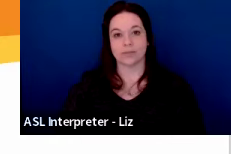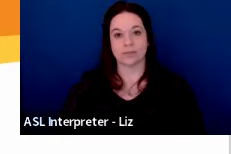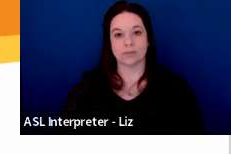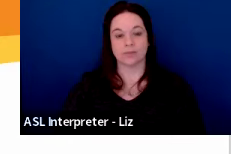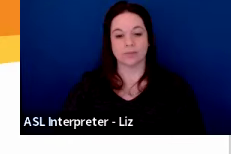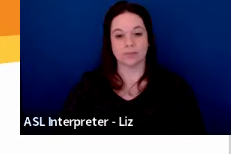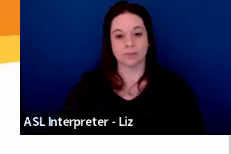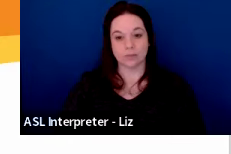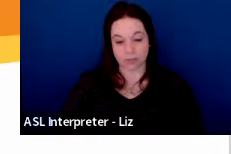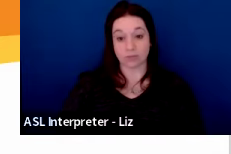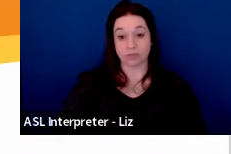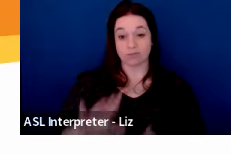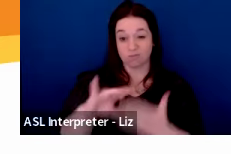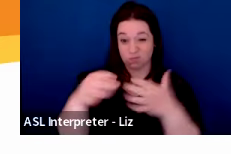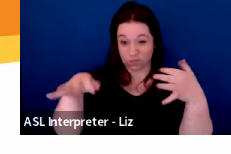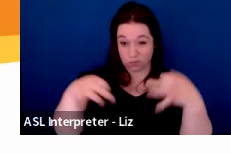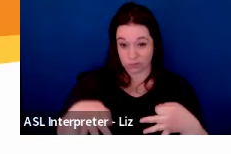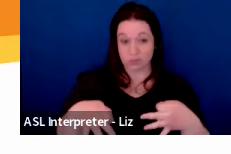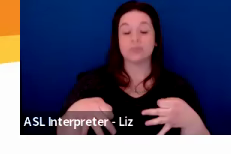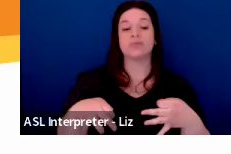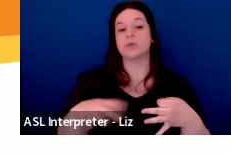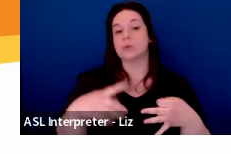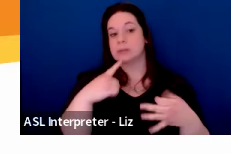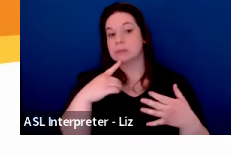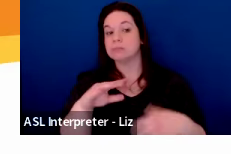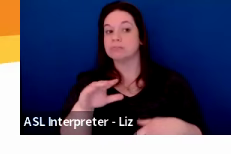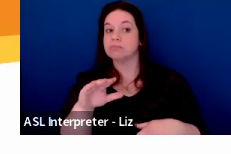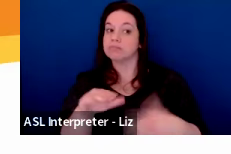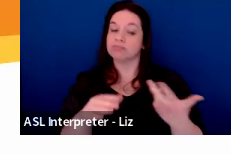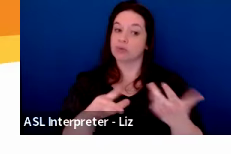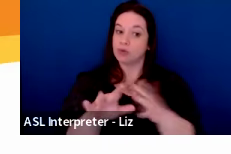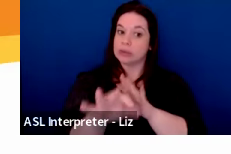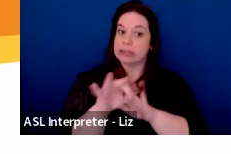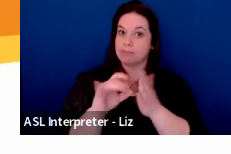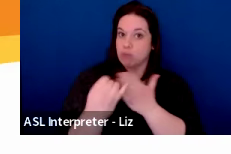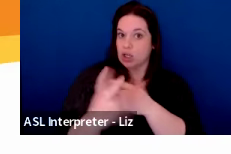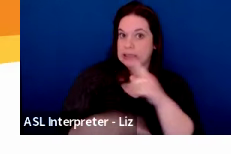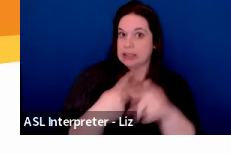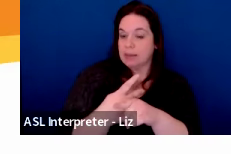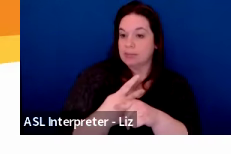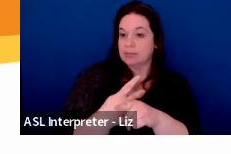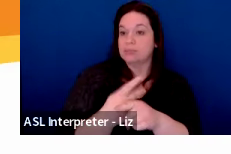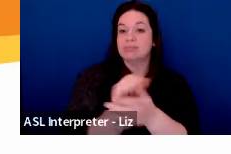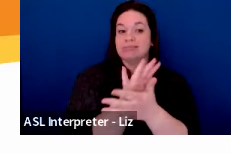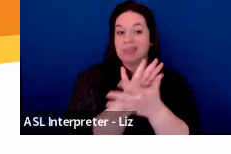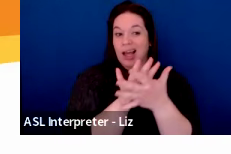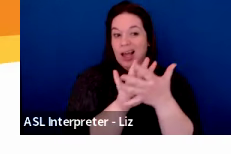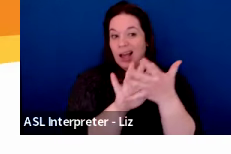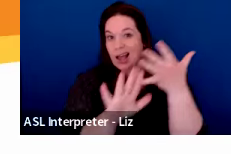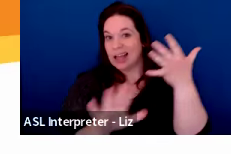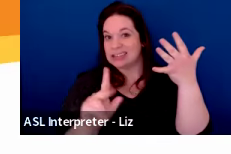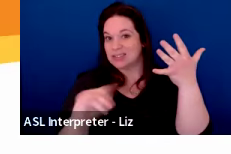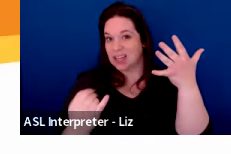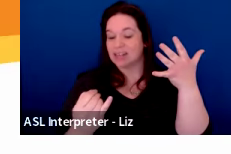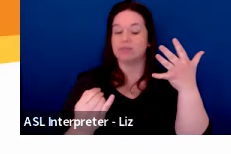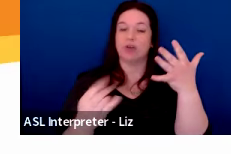So when you're doing your project description, it's going to also ask you you're going to have to select a project type. And these are all of the project types. All of this